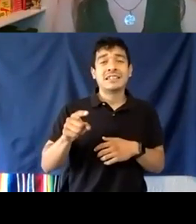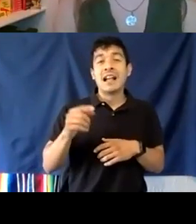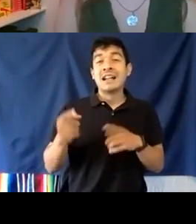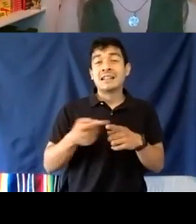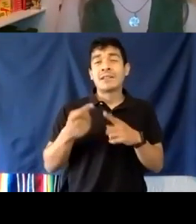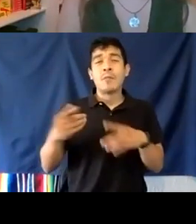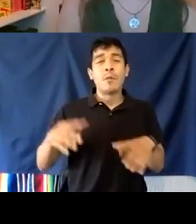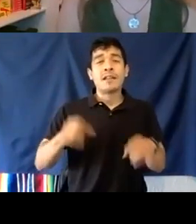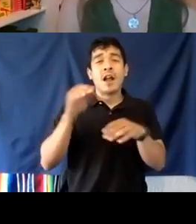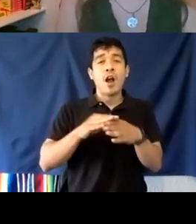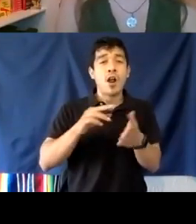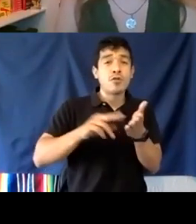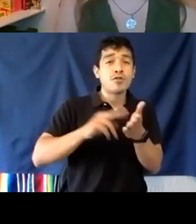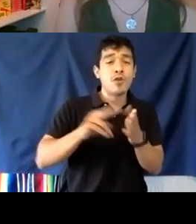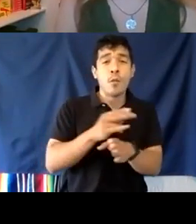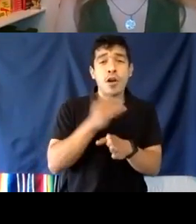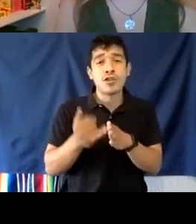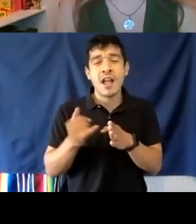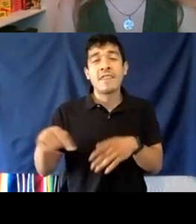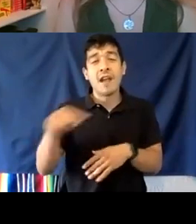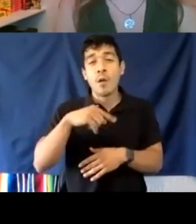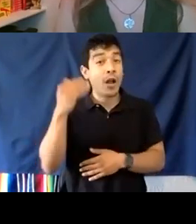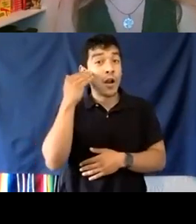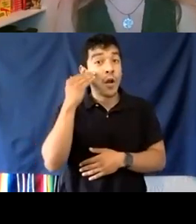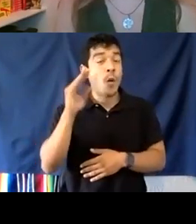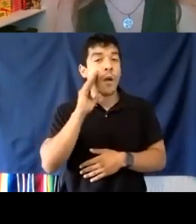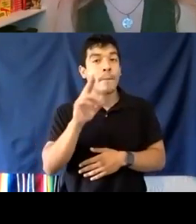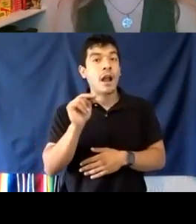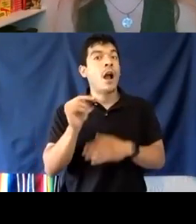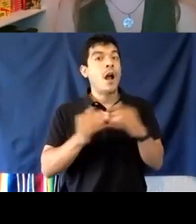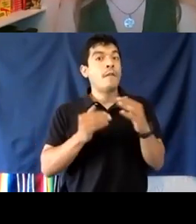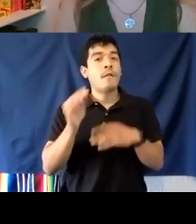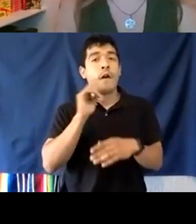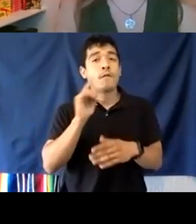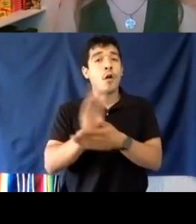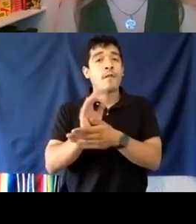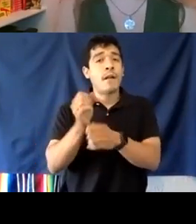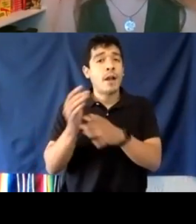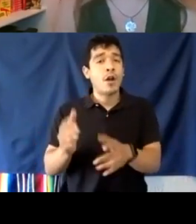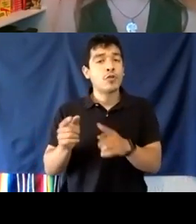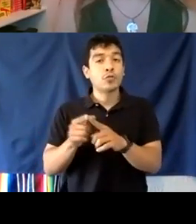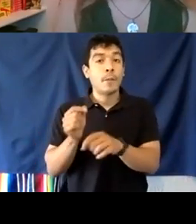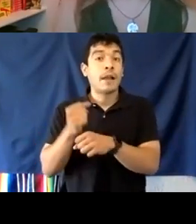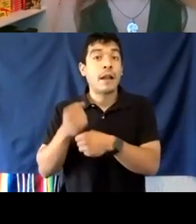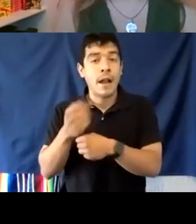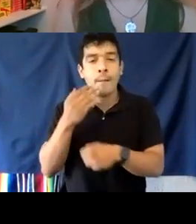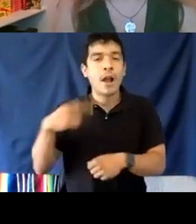research projects that we know would be uncomfortable for filmmakers to do because they're literally